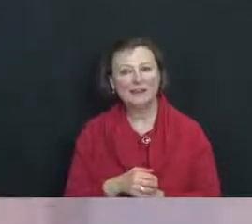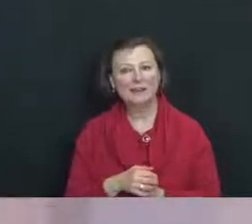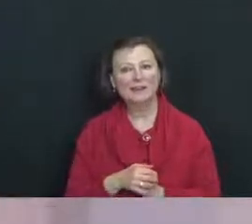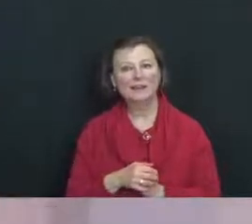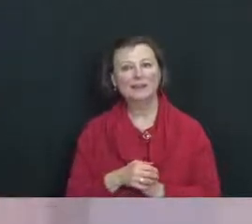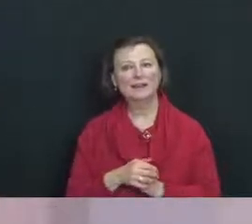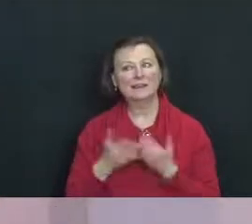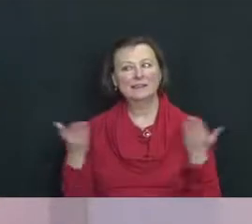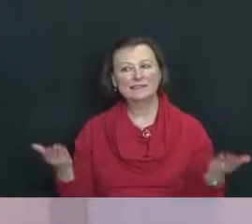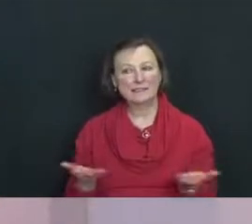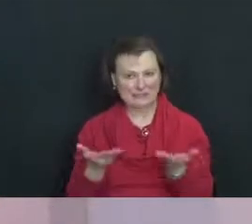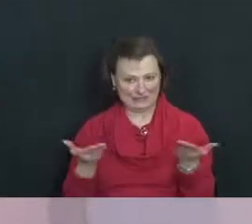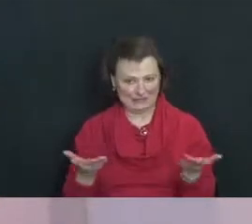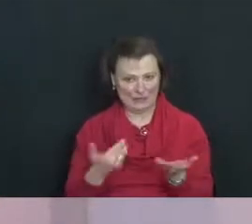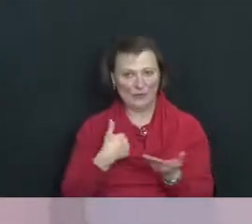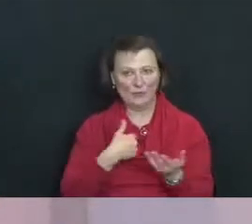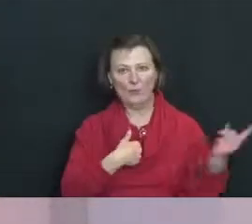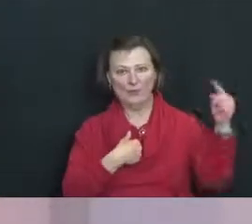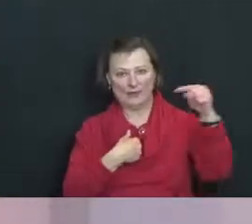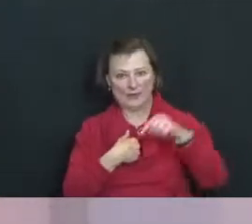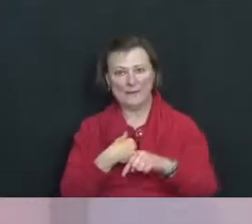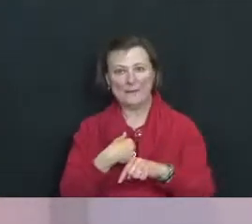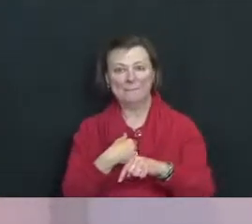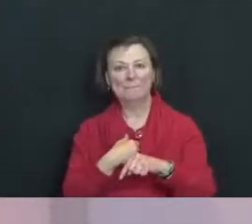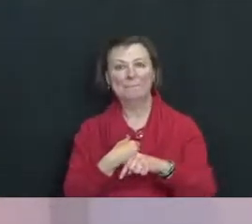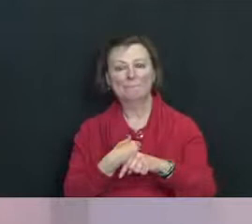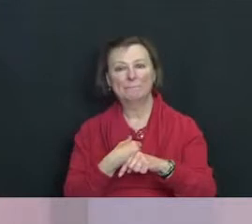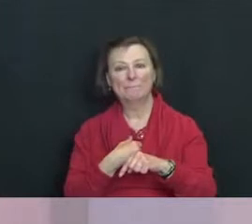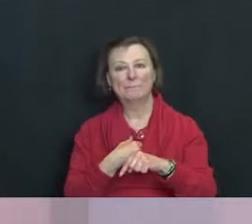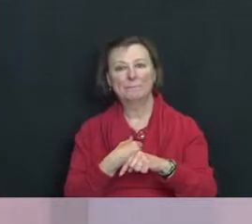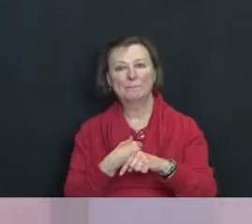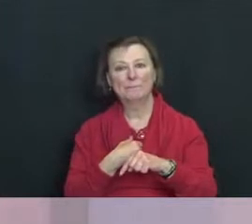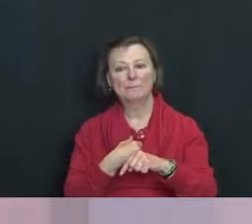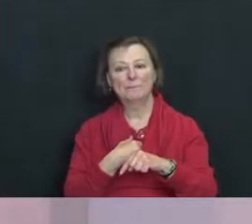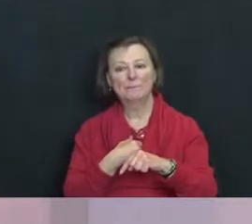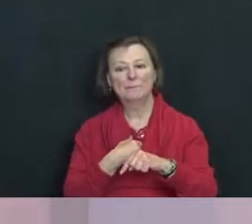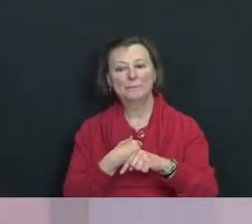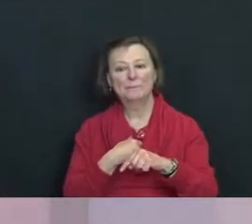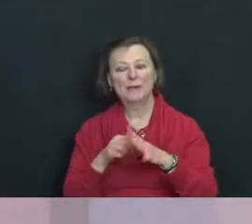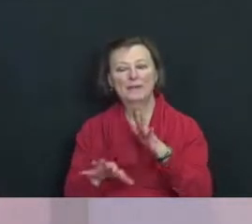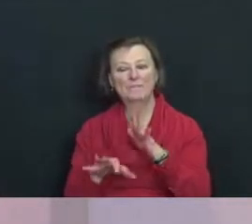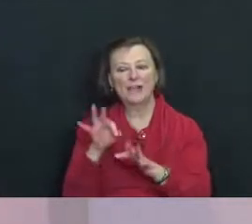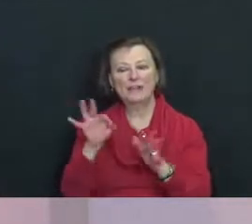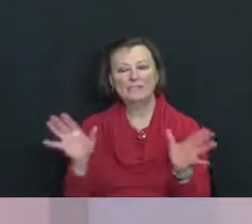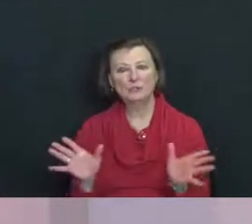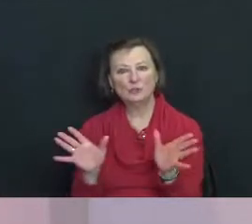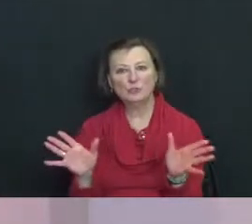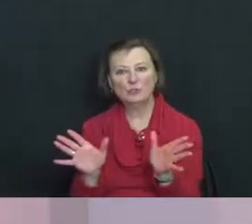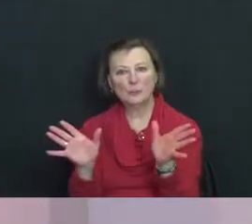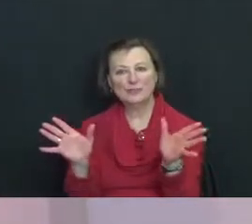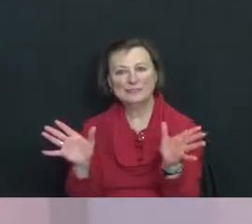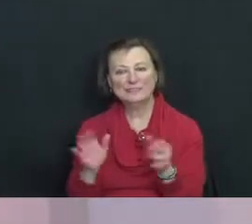It is here that we come to find the encouragement